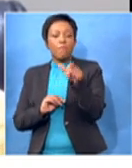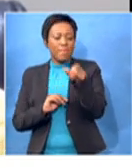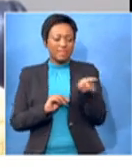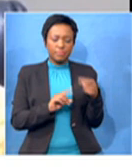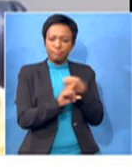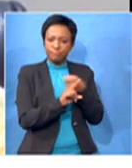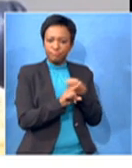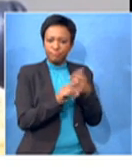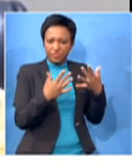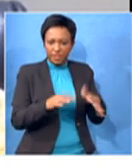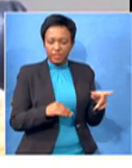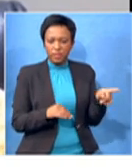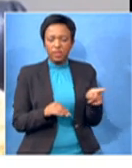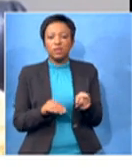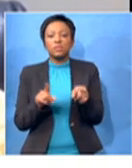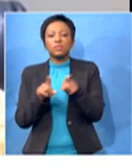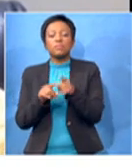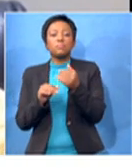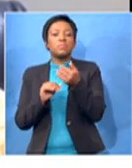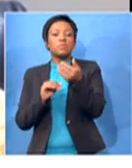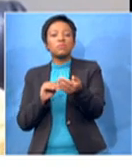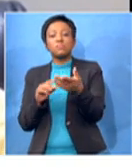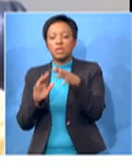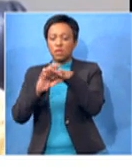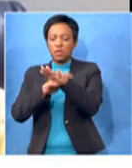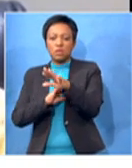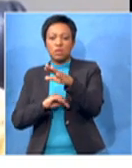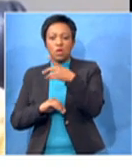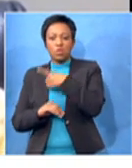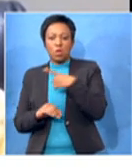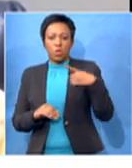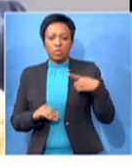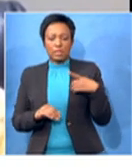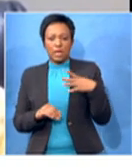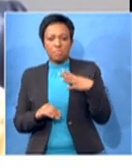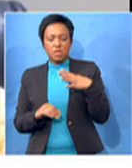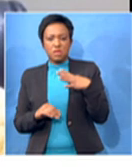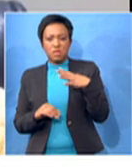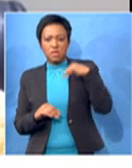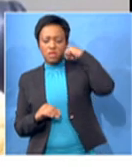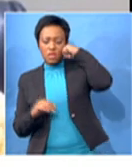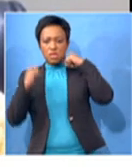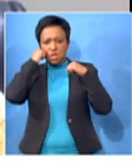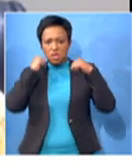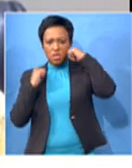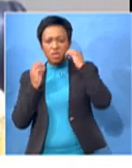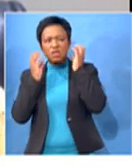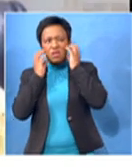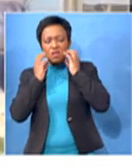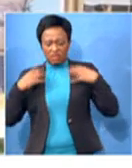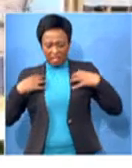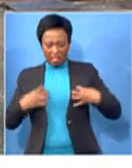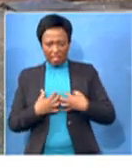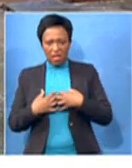When I go before a doctor and I've got bruises and I tell my doctor that I have been